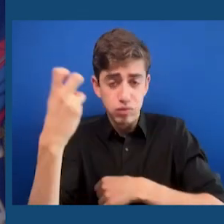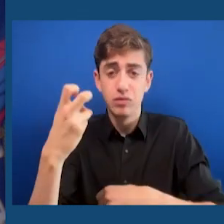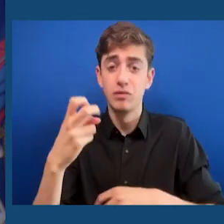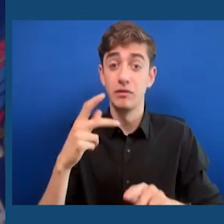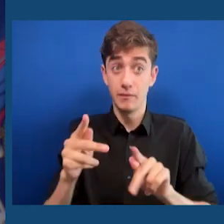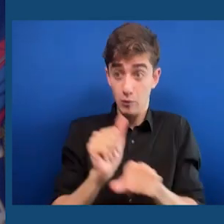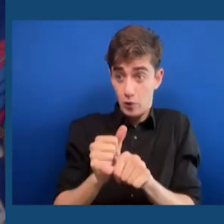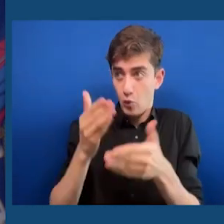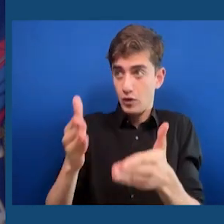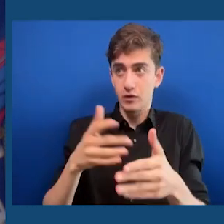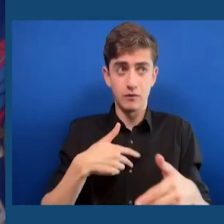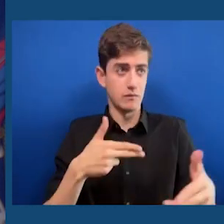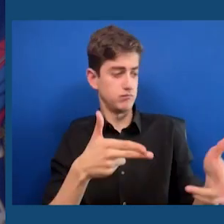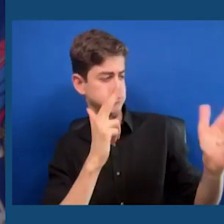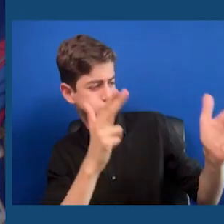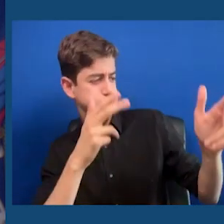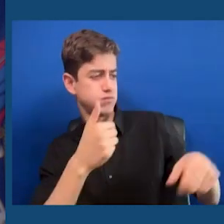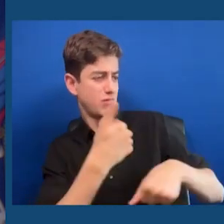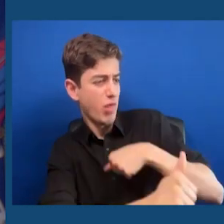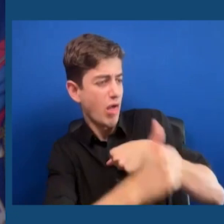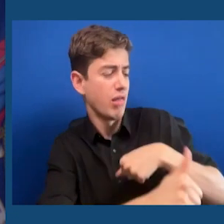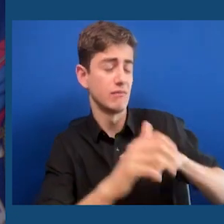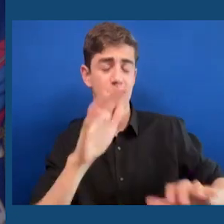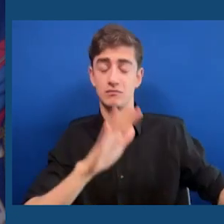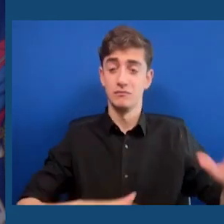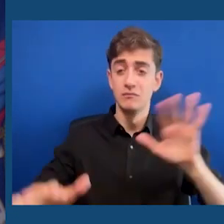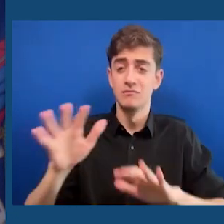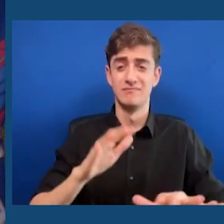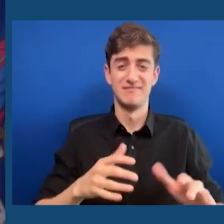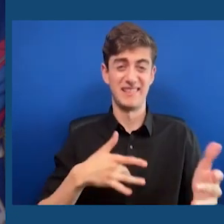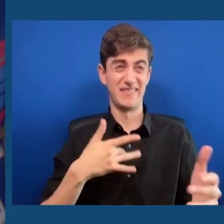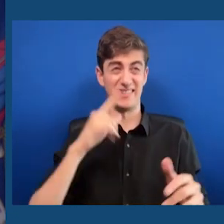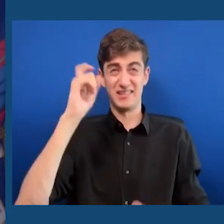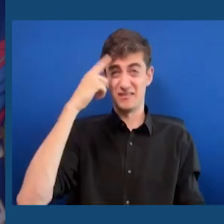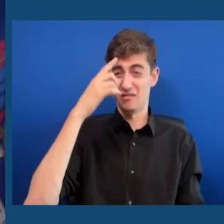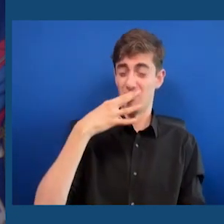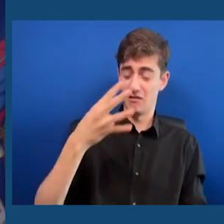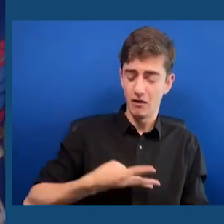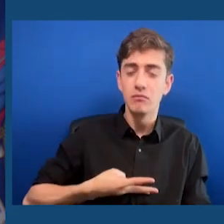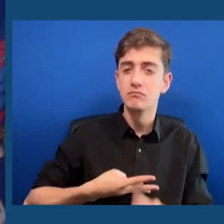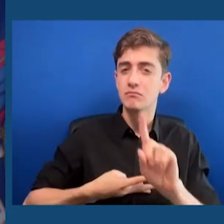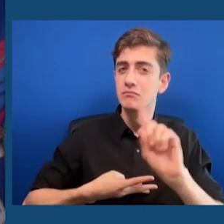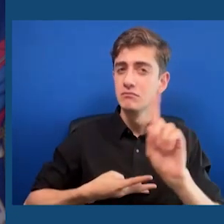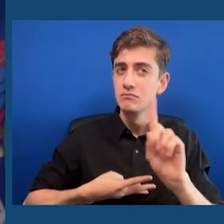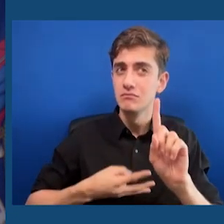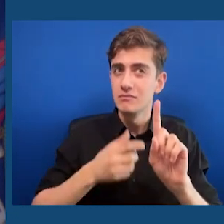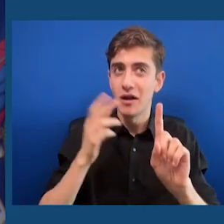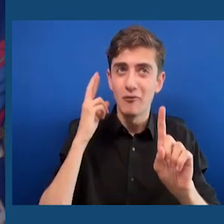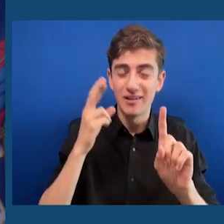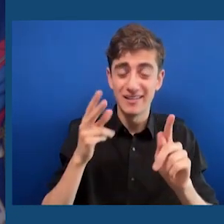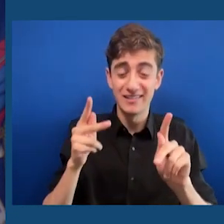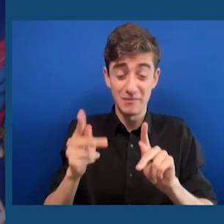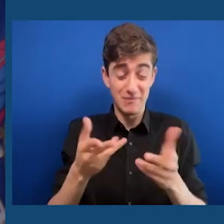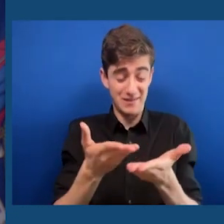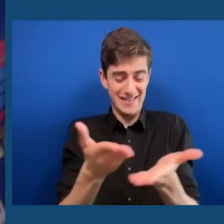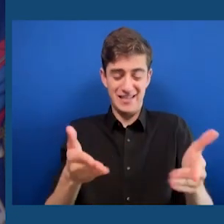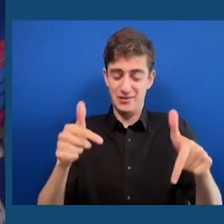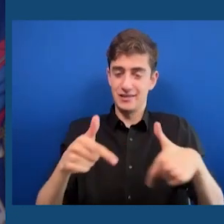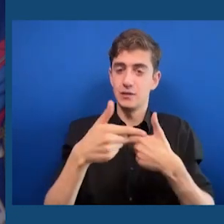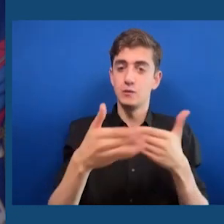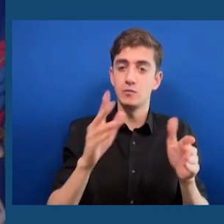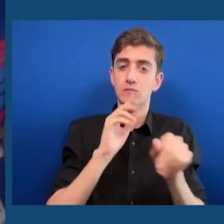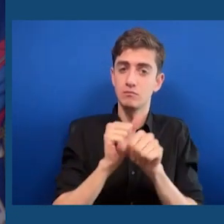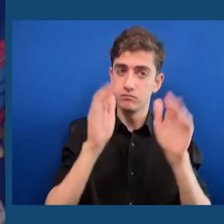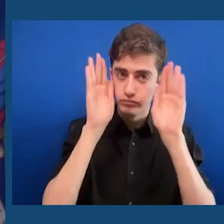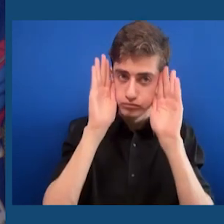stores. They didn't know that there were people who were actually listening to them, the great advocates in this room, the elected leaders, and